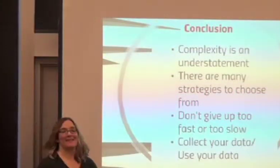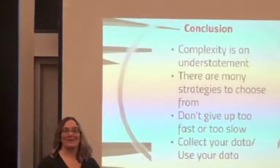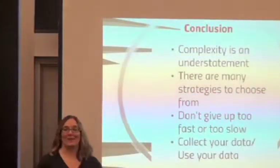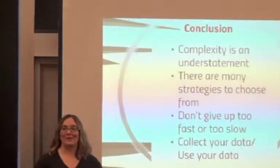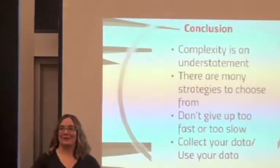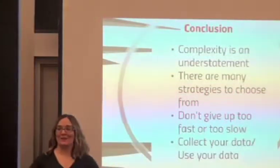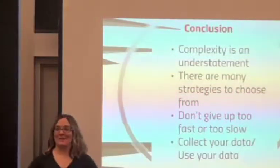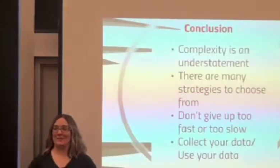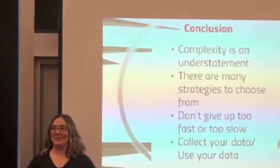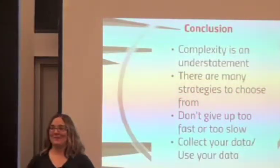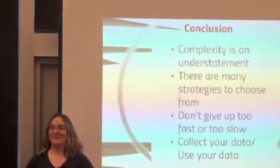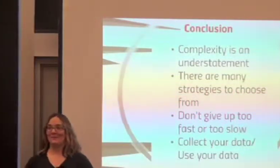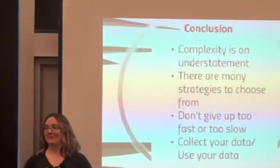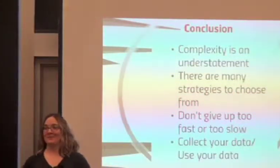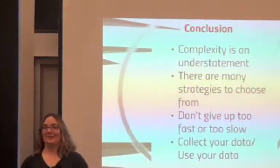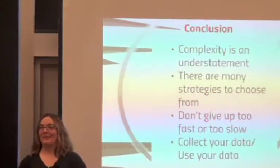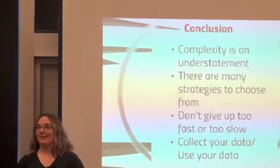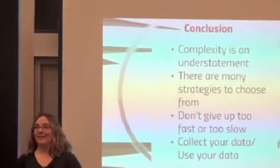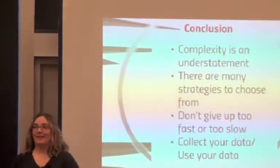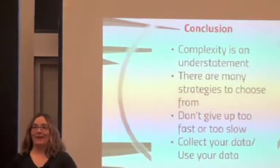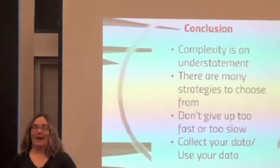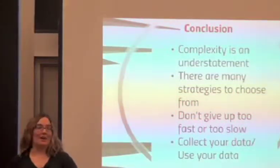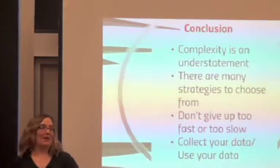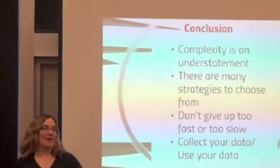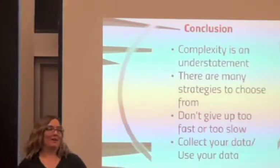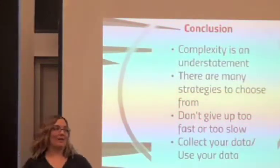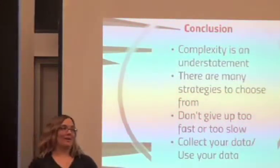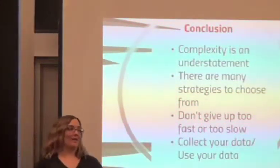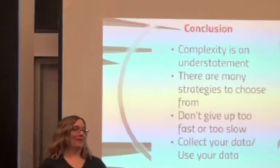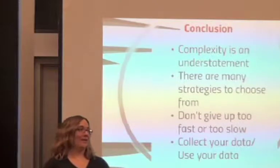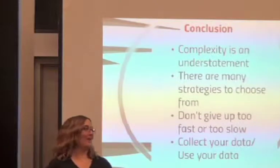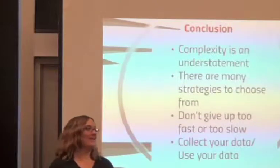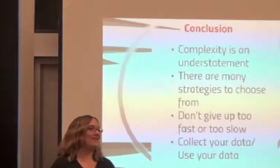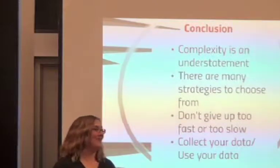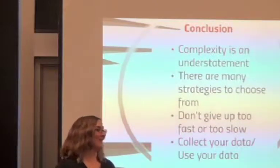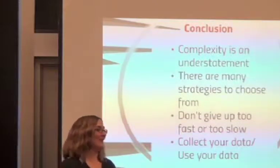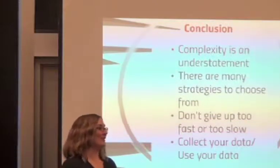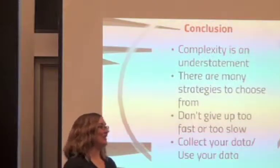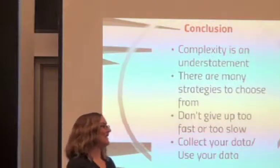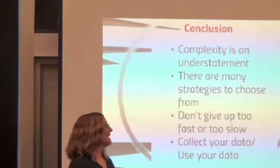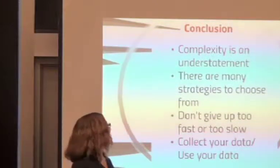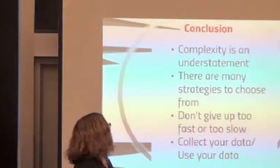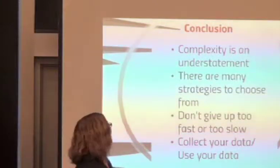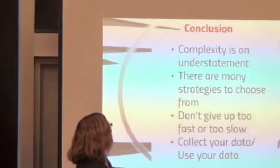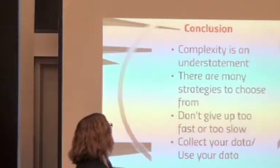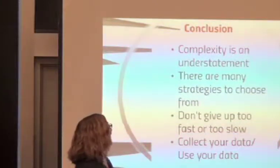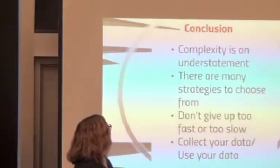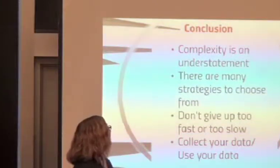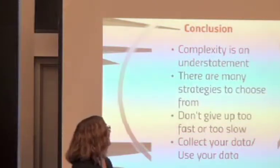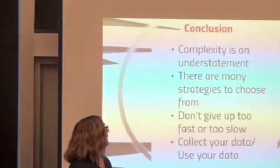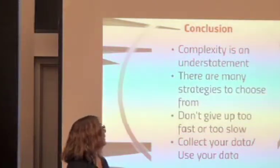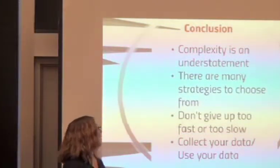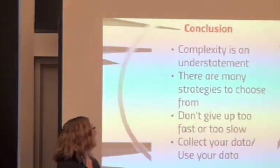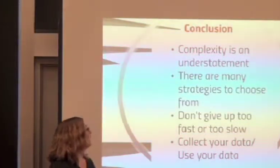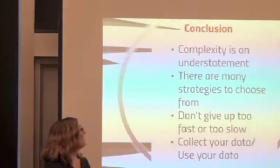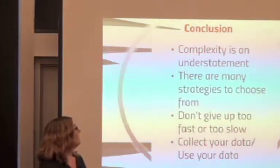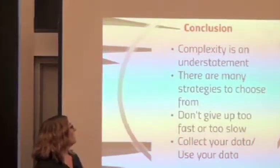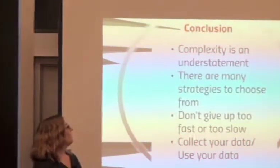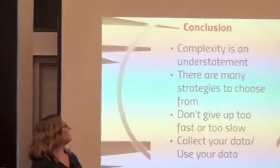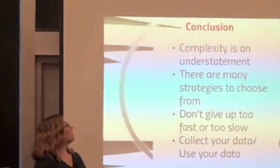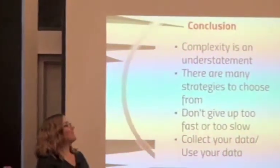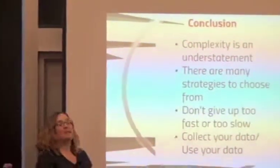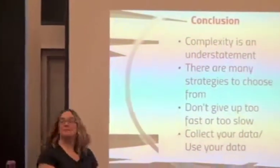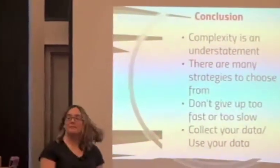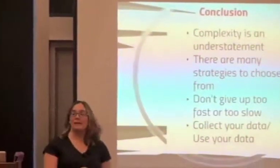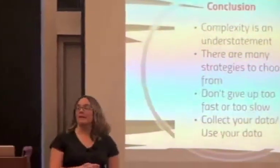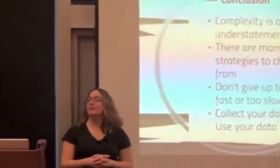Complexity is an understatement. We know it, you guys see it. You're living it every day. We know that. There